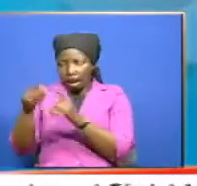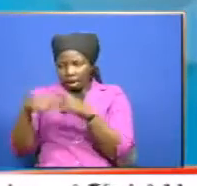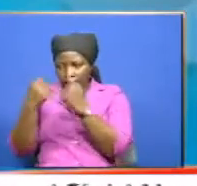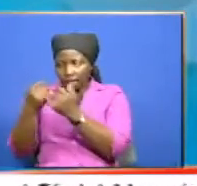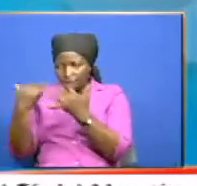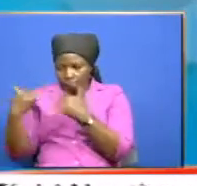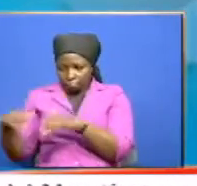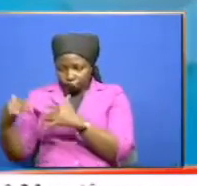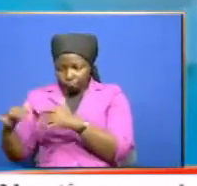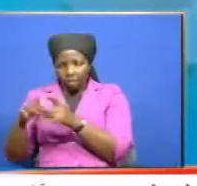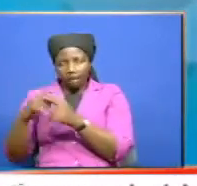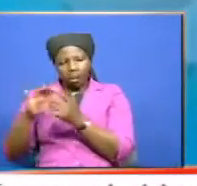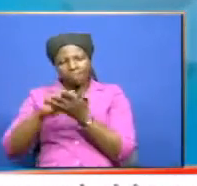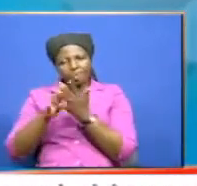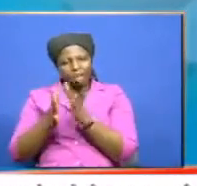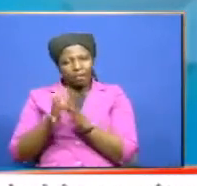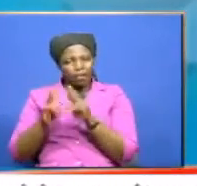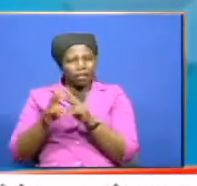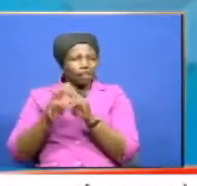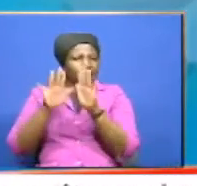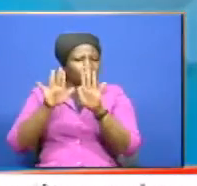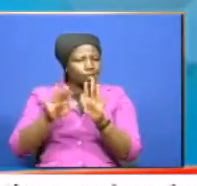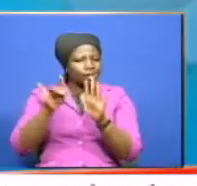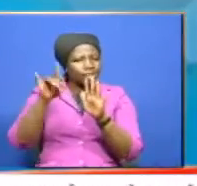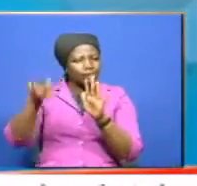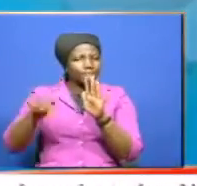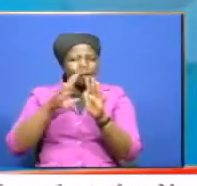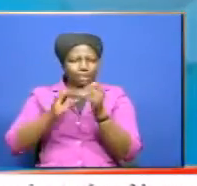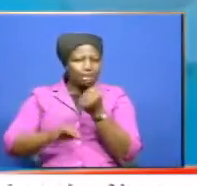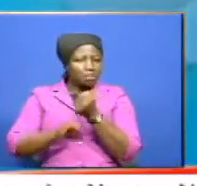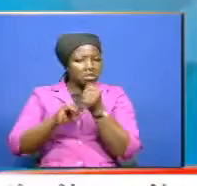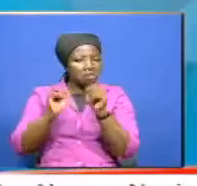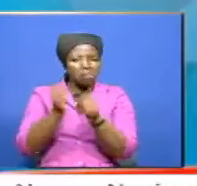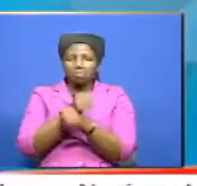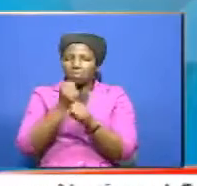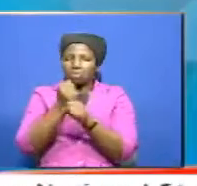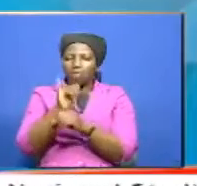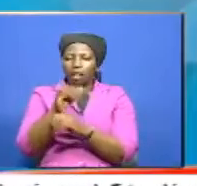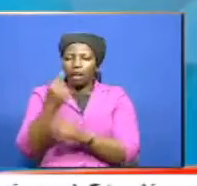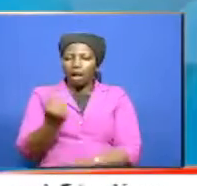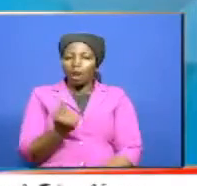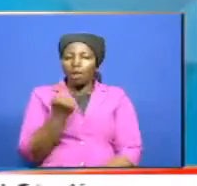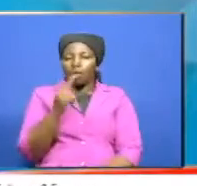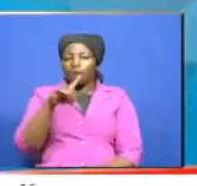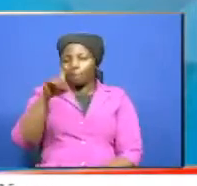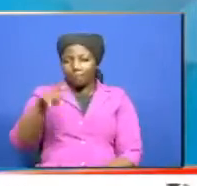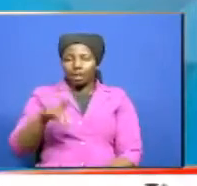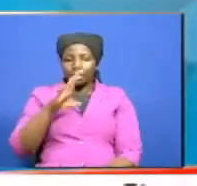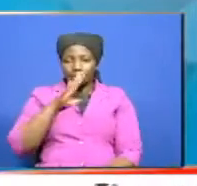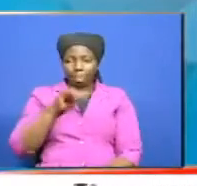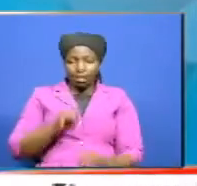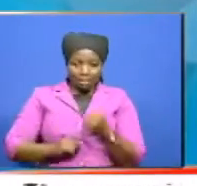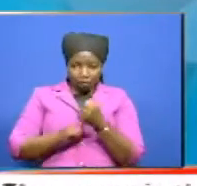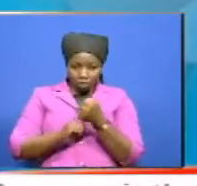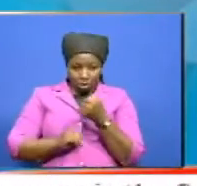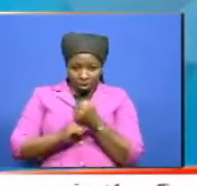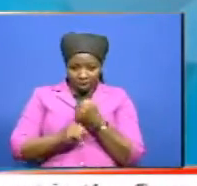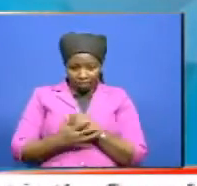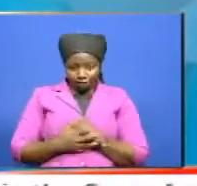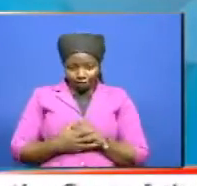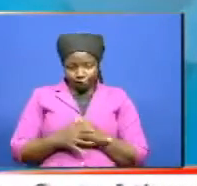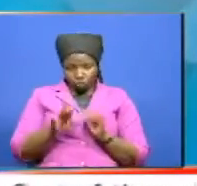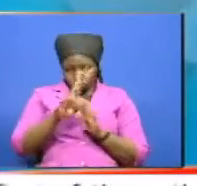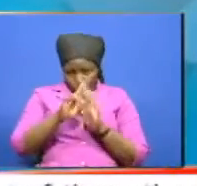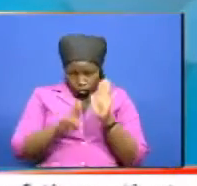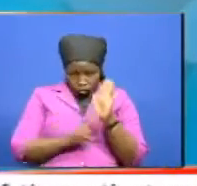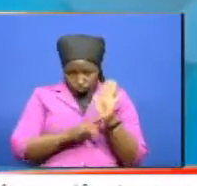become very, very key. And this has to be supported. Unfortunately, you cannot do that alone. You know, you have to be supported, you know, other than the guidelines,